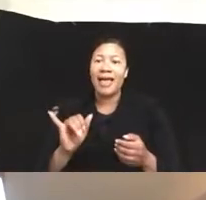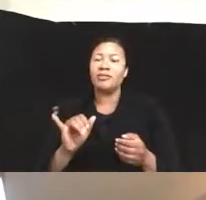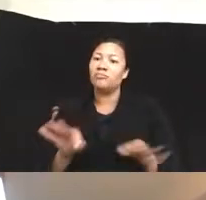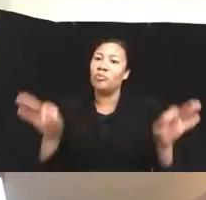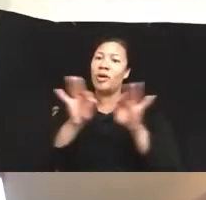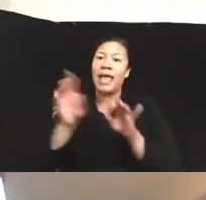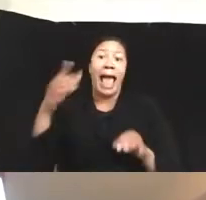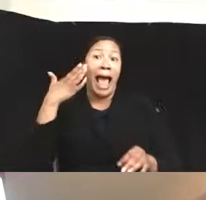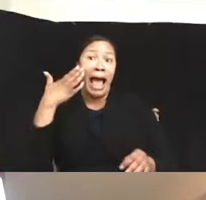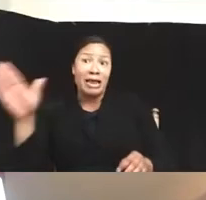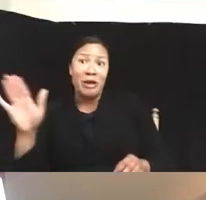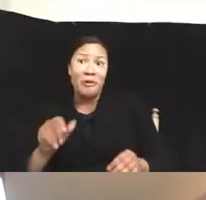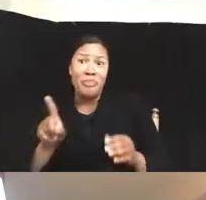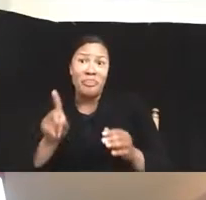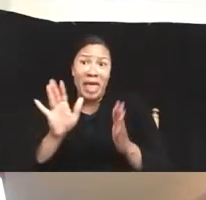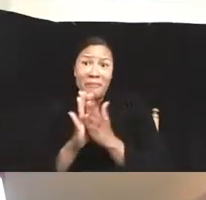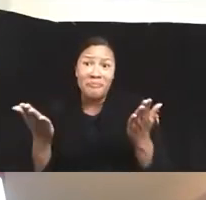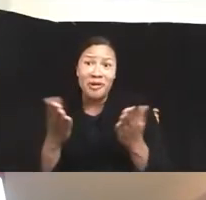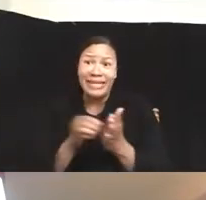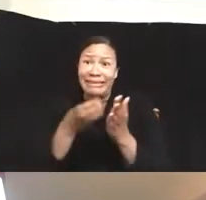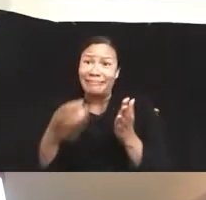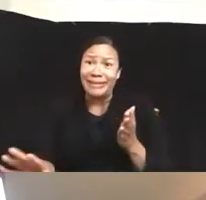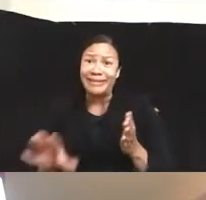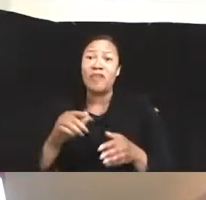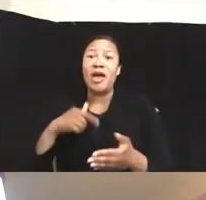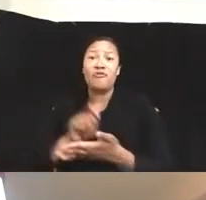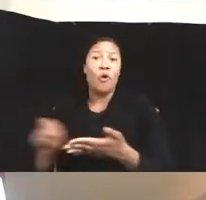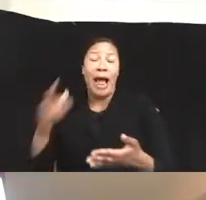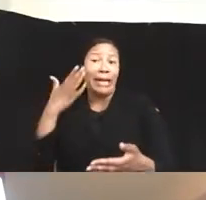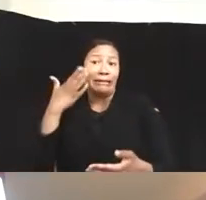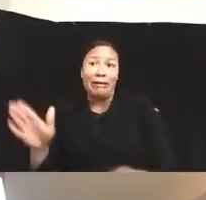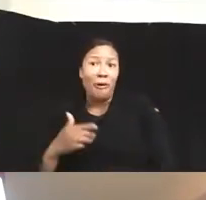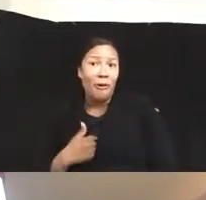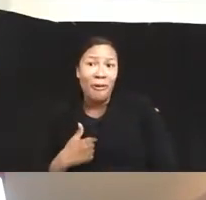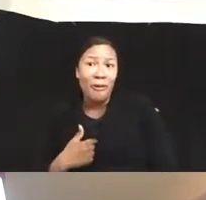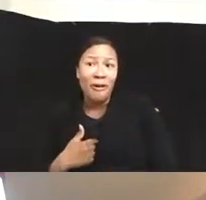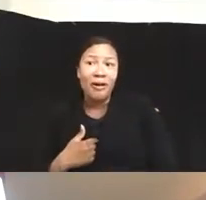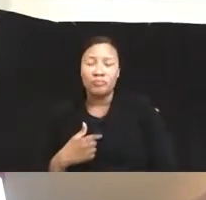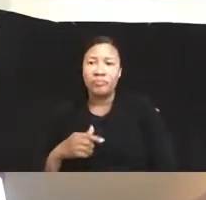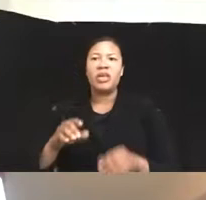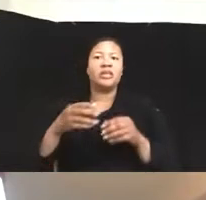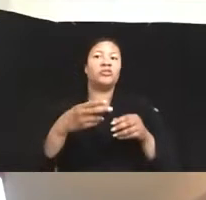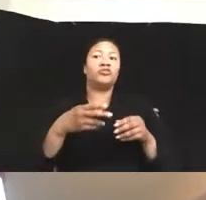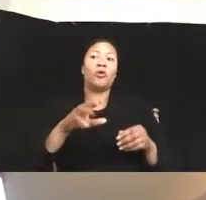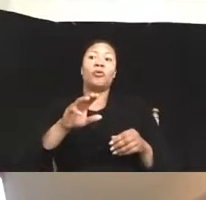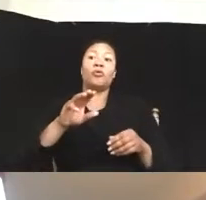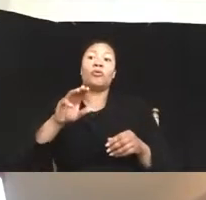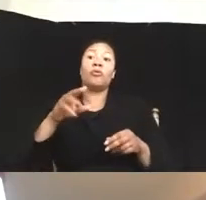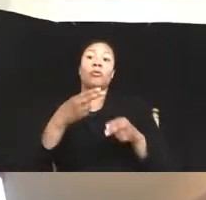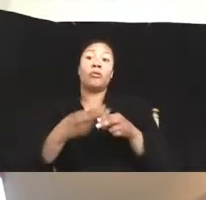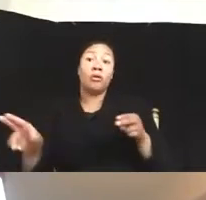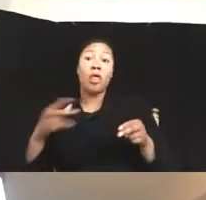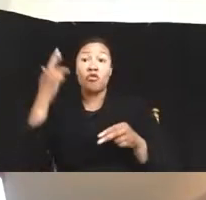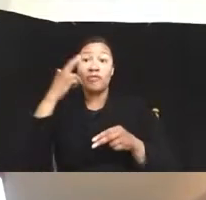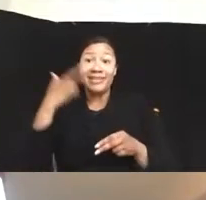much when I did it. I mean, when I just really quickly, so the reason why I created a website